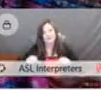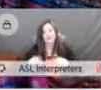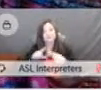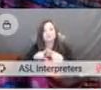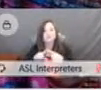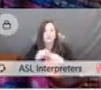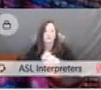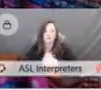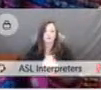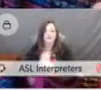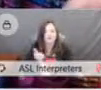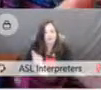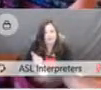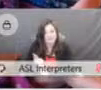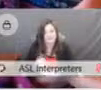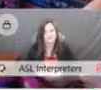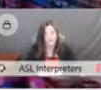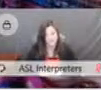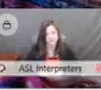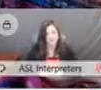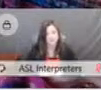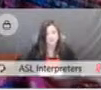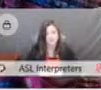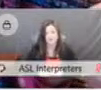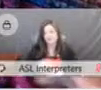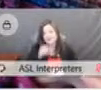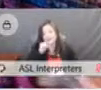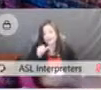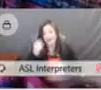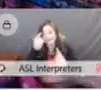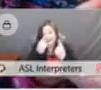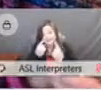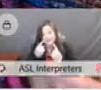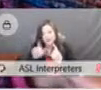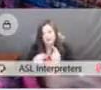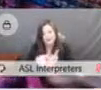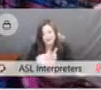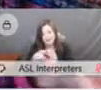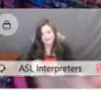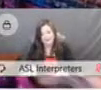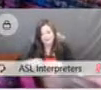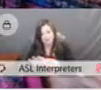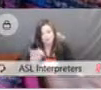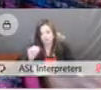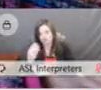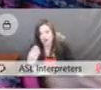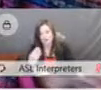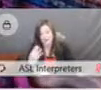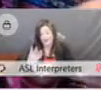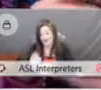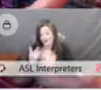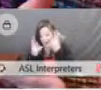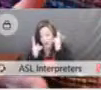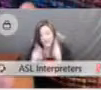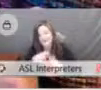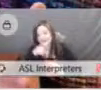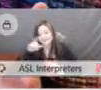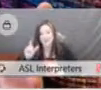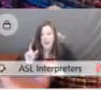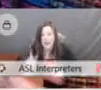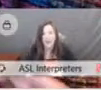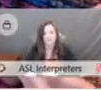themselves. And it is not considered an essential job. Getting a haircut is not essential. We know